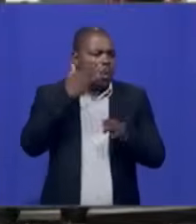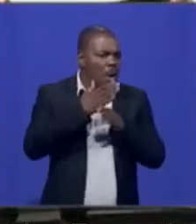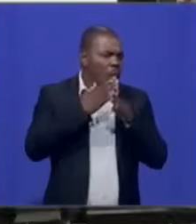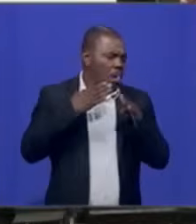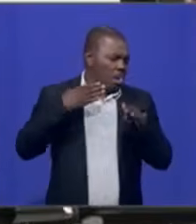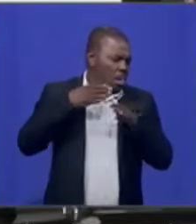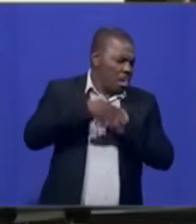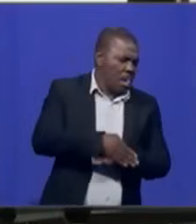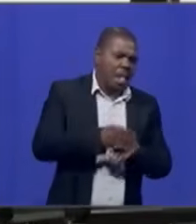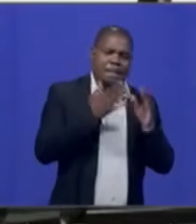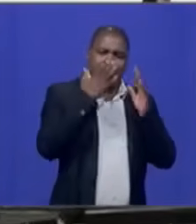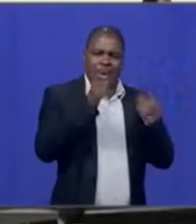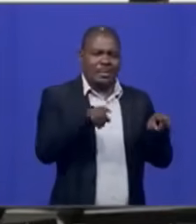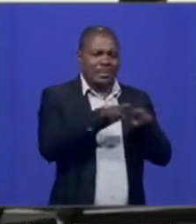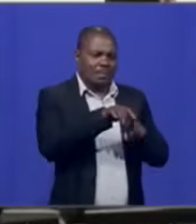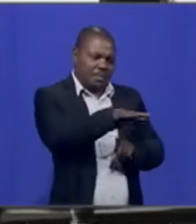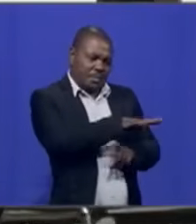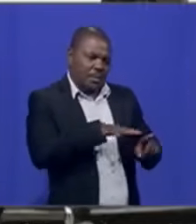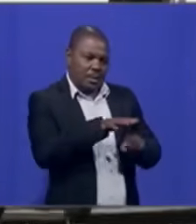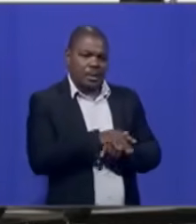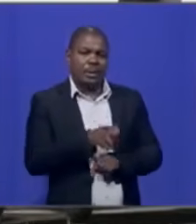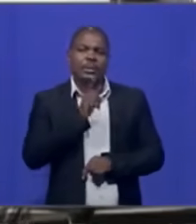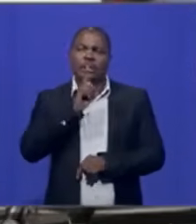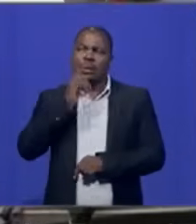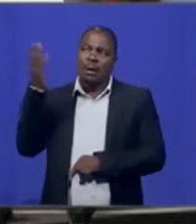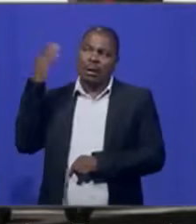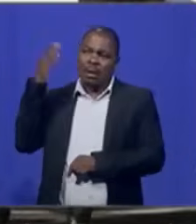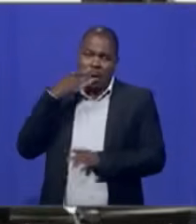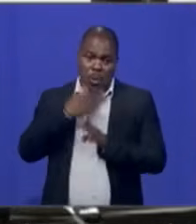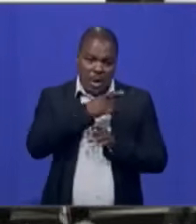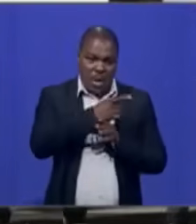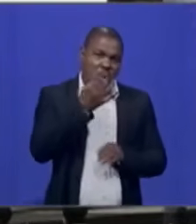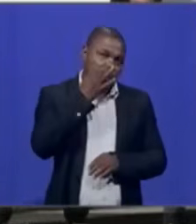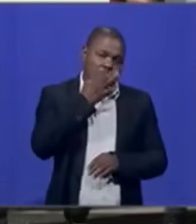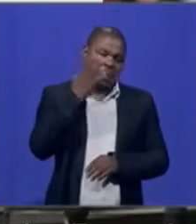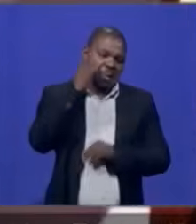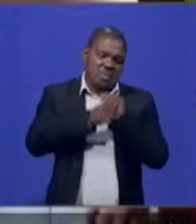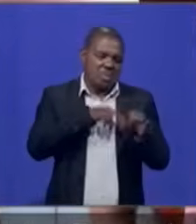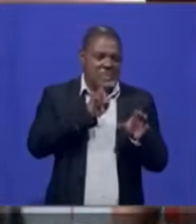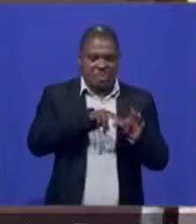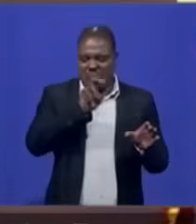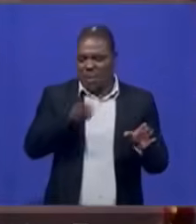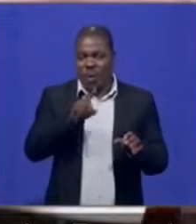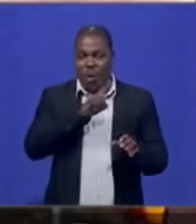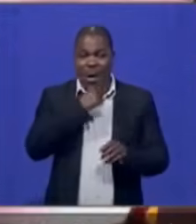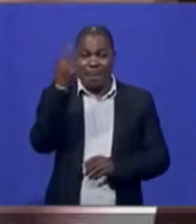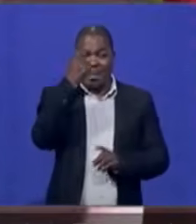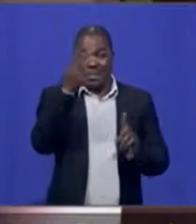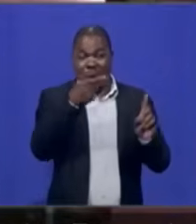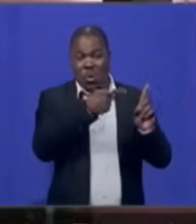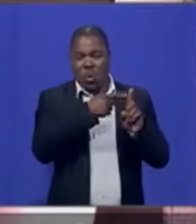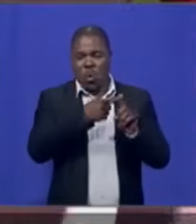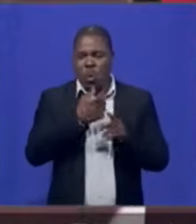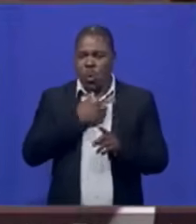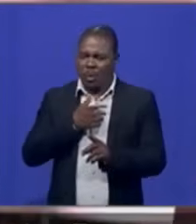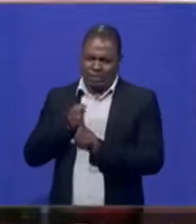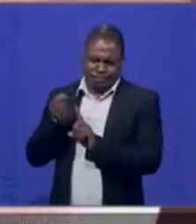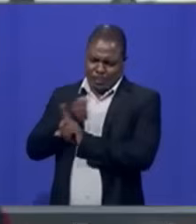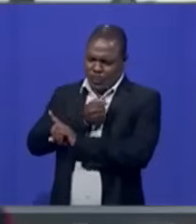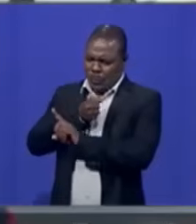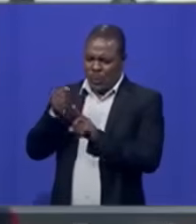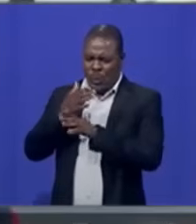fetohe. Titjhere ya mehleng sekolong sena e re ile a itukolla mosebetsing selemong se fetileng ka lebaka la mosuwe hloho ya neng a mosebedisa ha